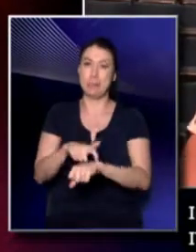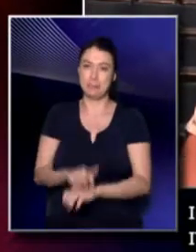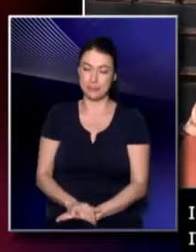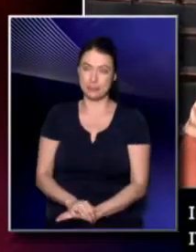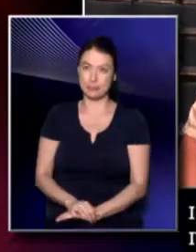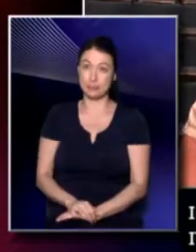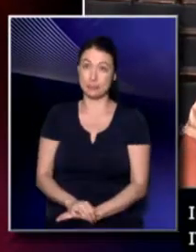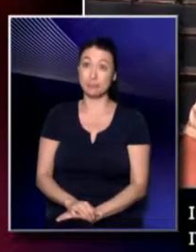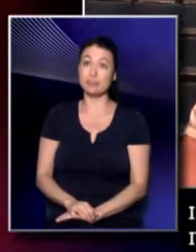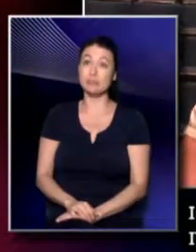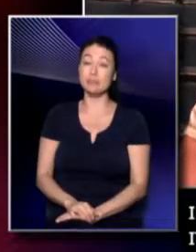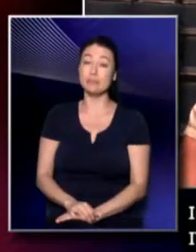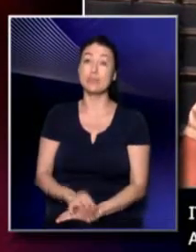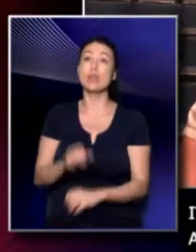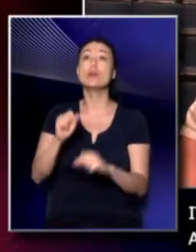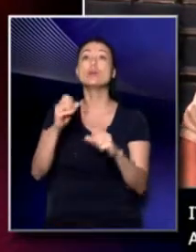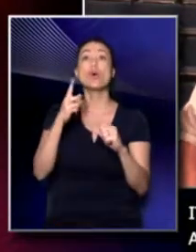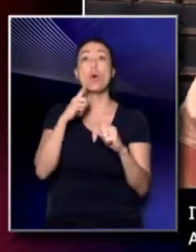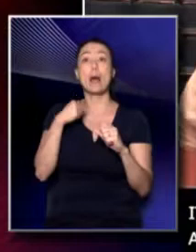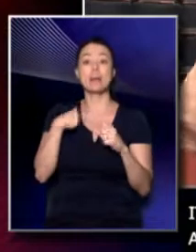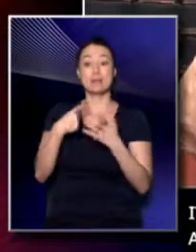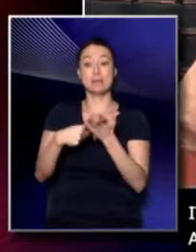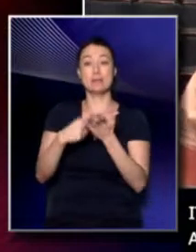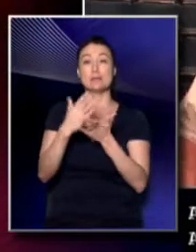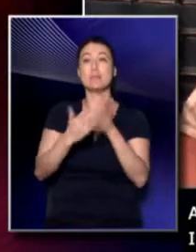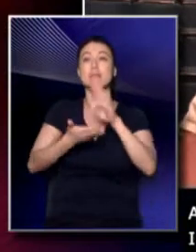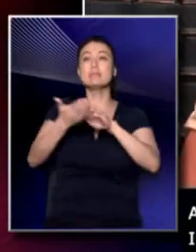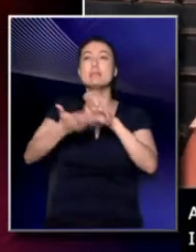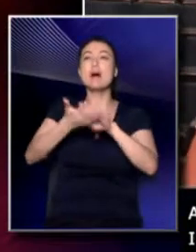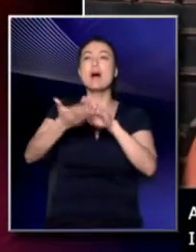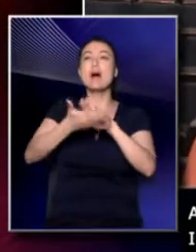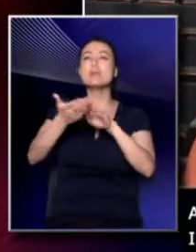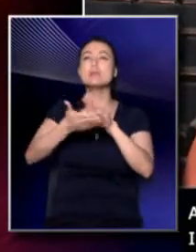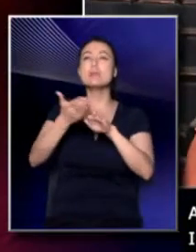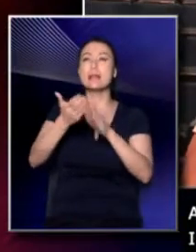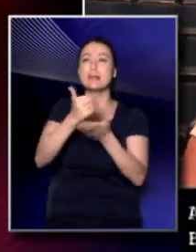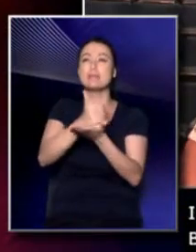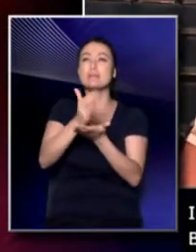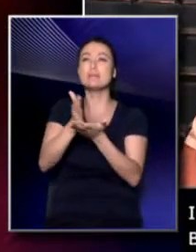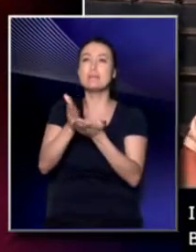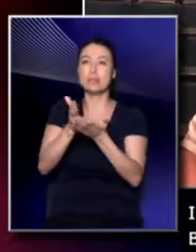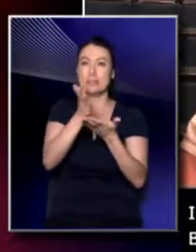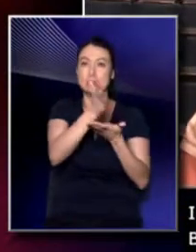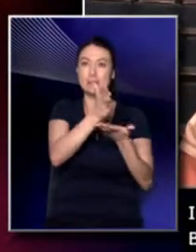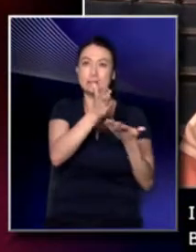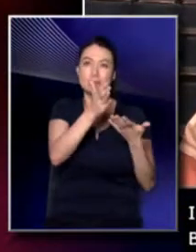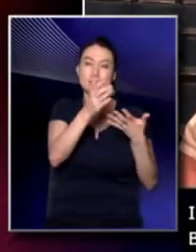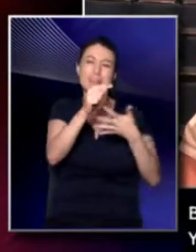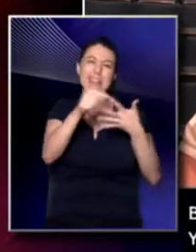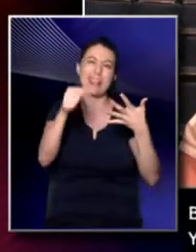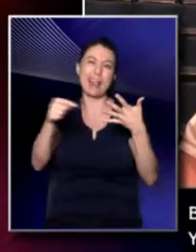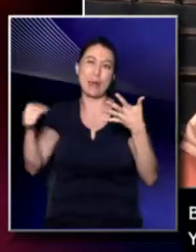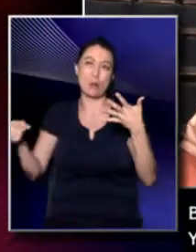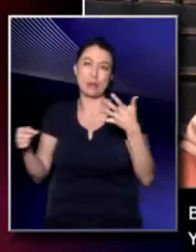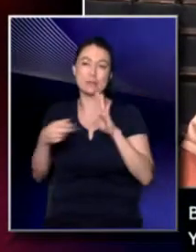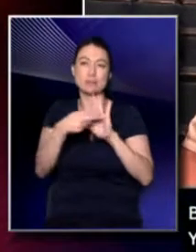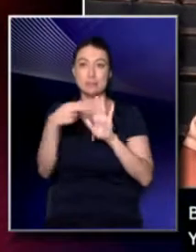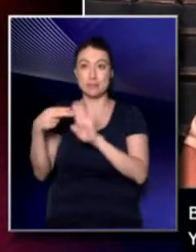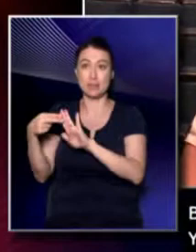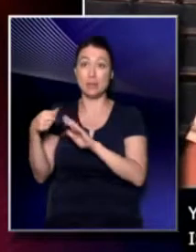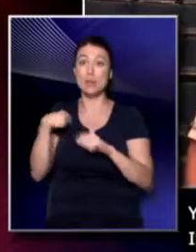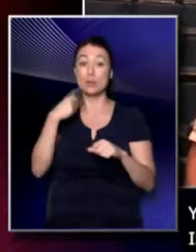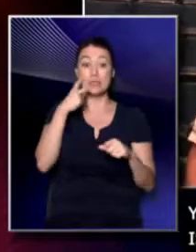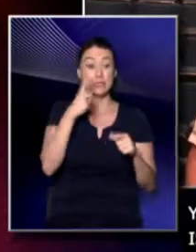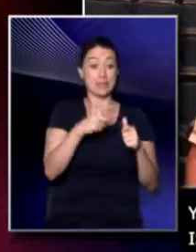So I want to go over some of the operating budget categories. You'll notice that the first is full-time equivalent